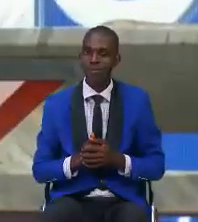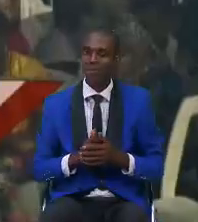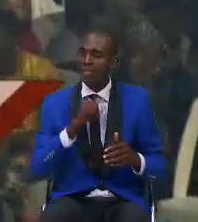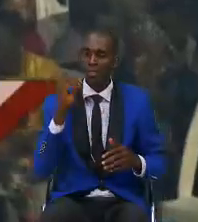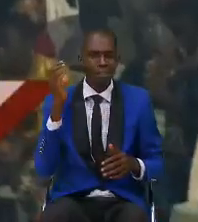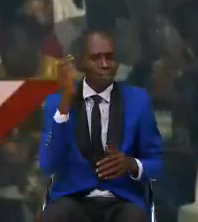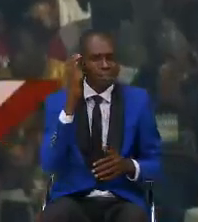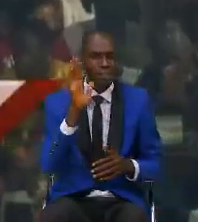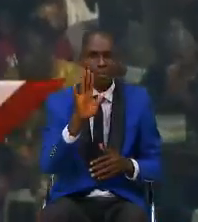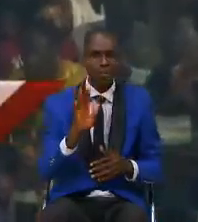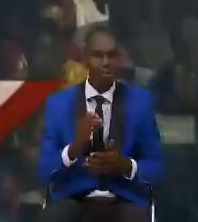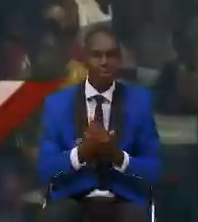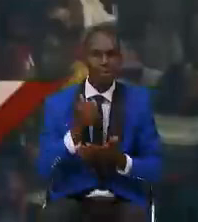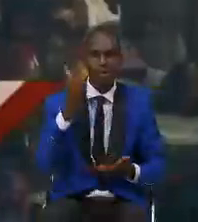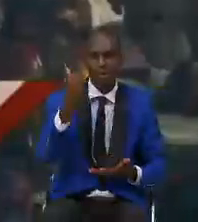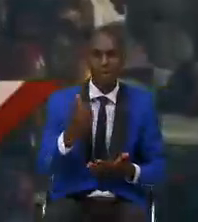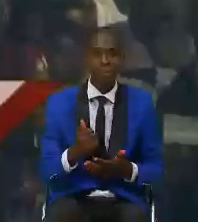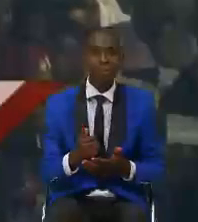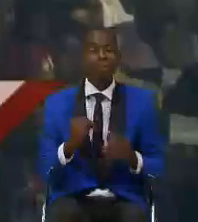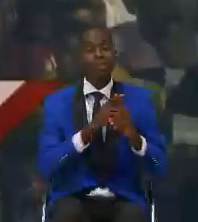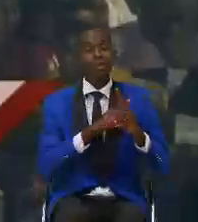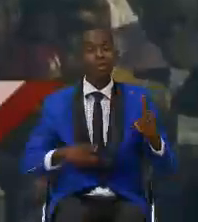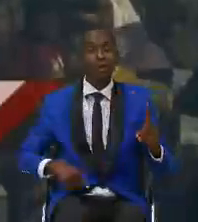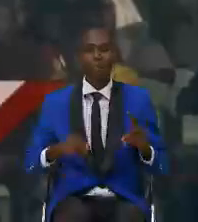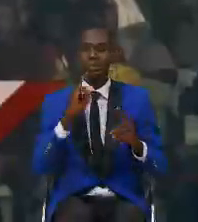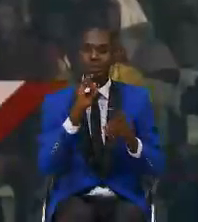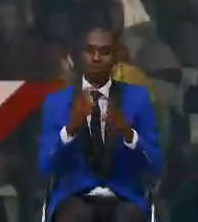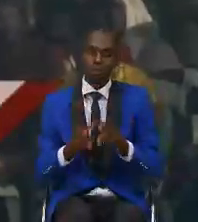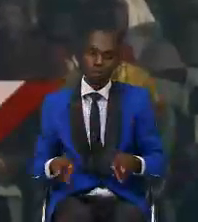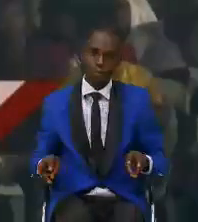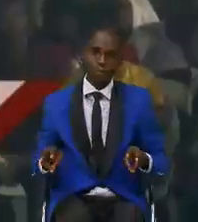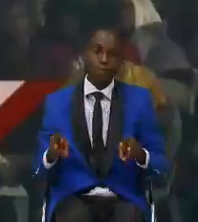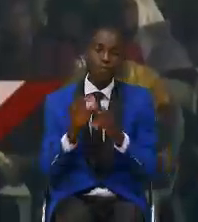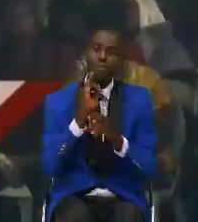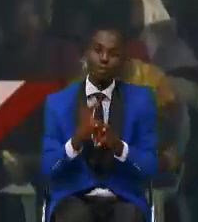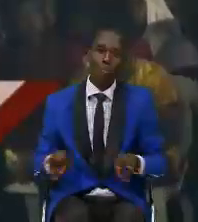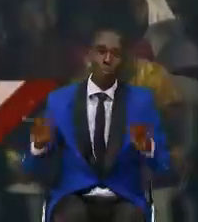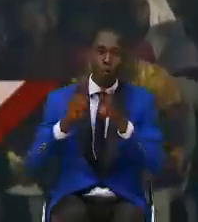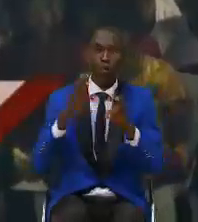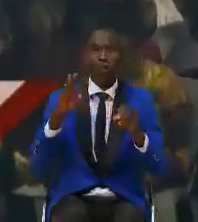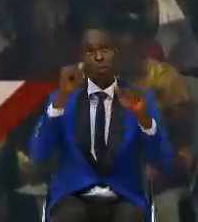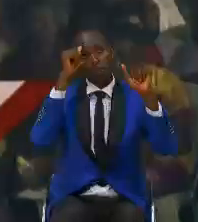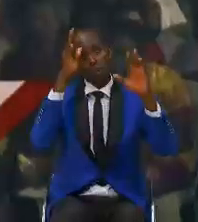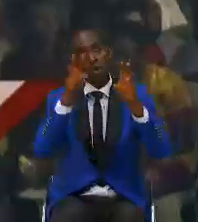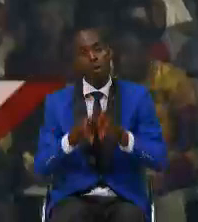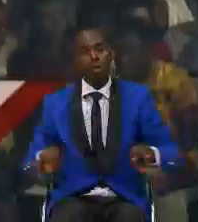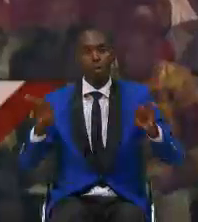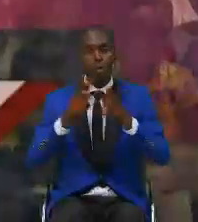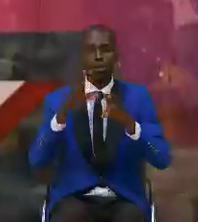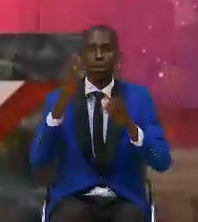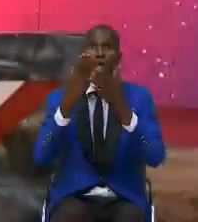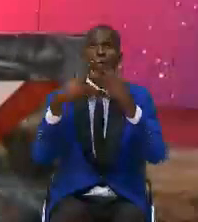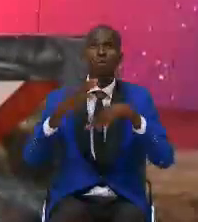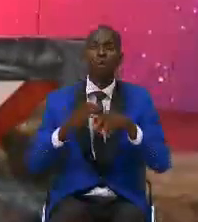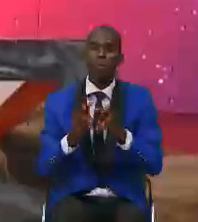amen? Christ is the only worthy one. He's worthy of the Father. He's worthy of heaven.